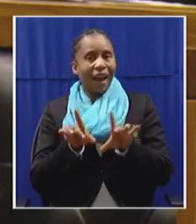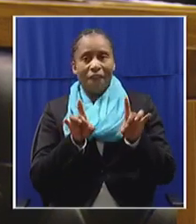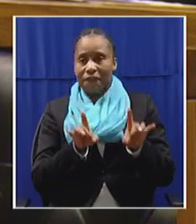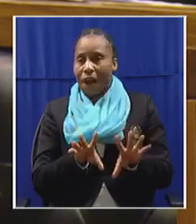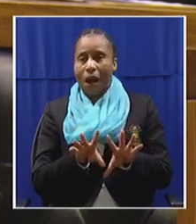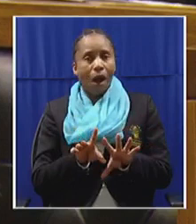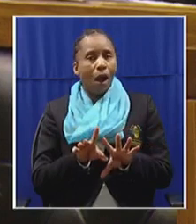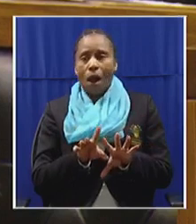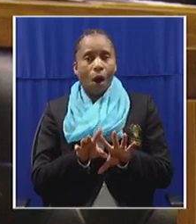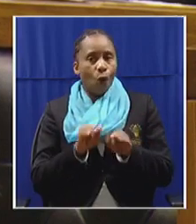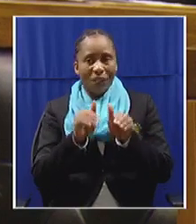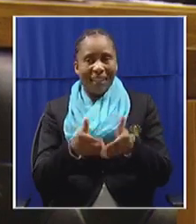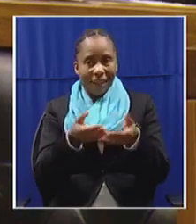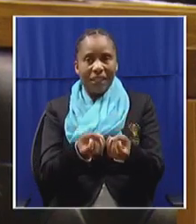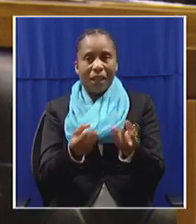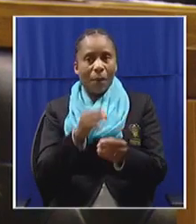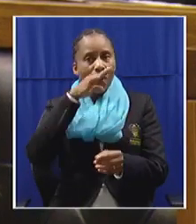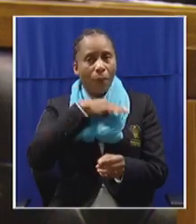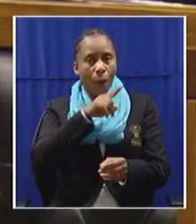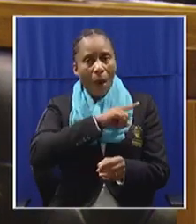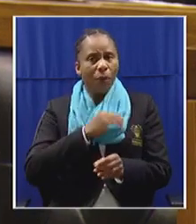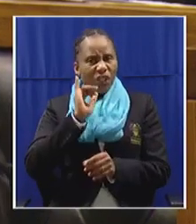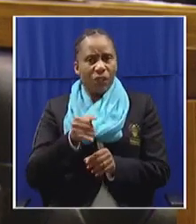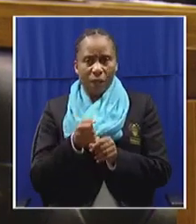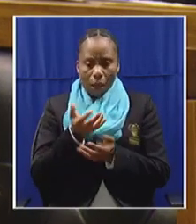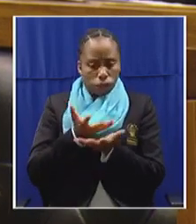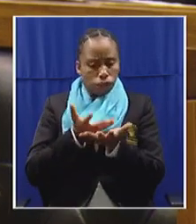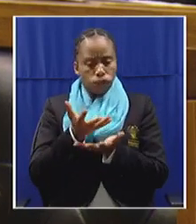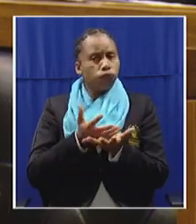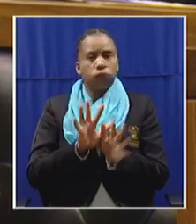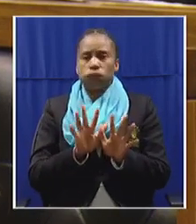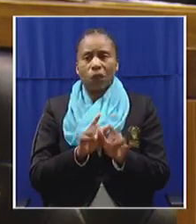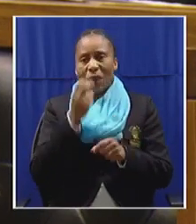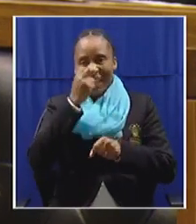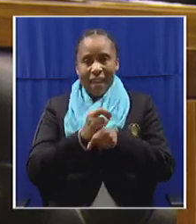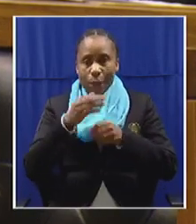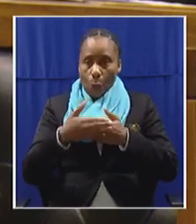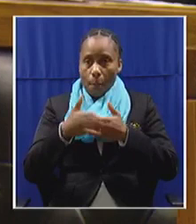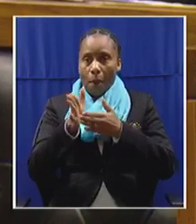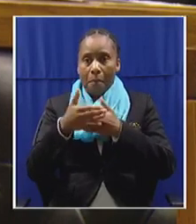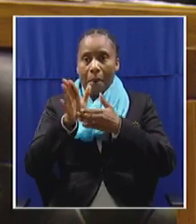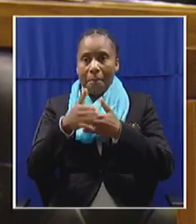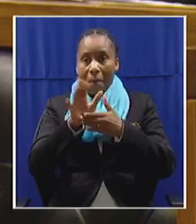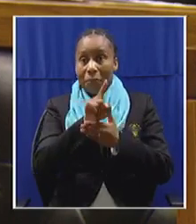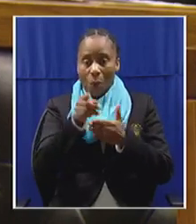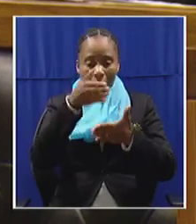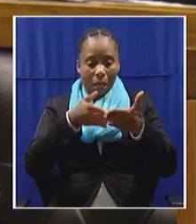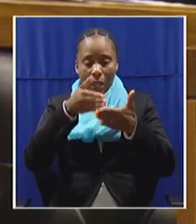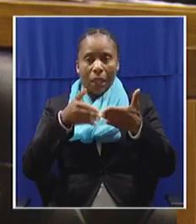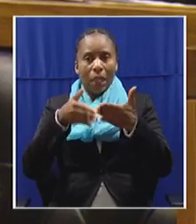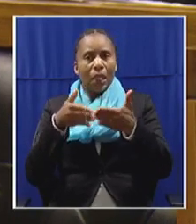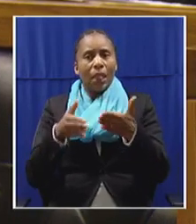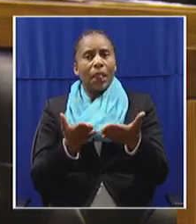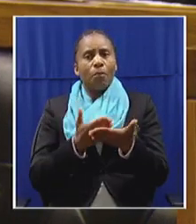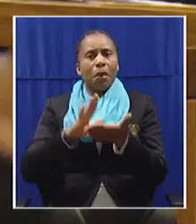the delivery of services because we're still talking. We need to unblock those blockages that are there so that people can